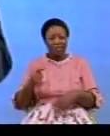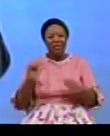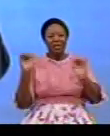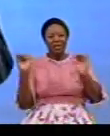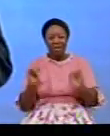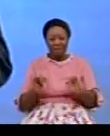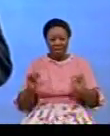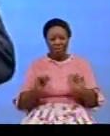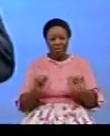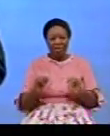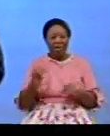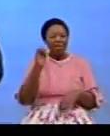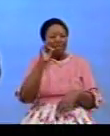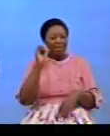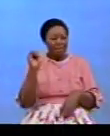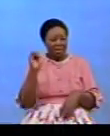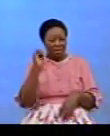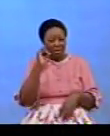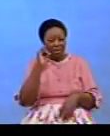upon you right then.